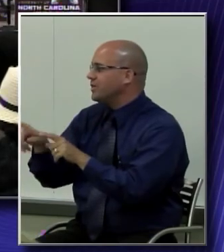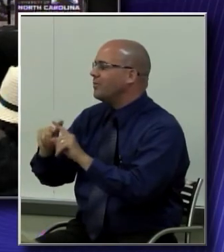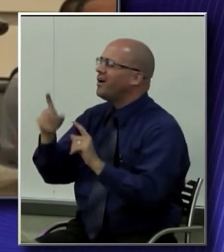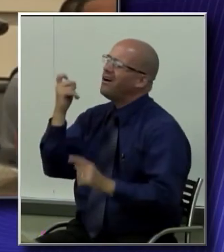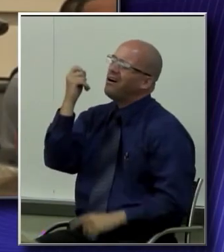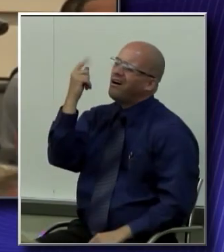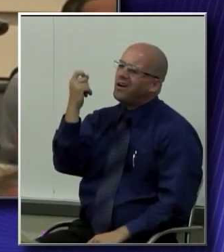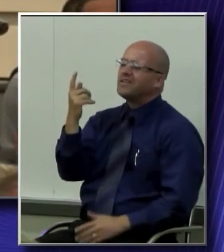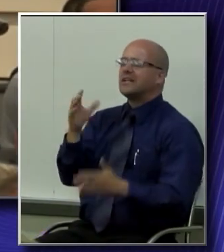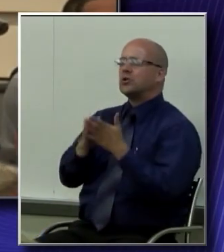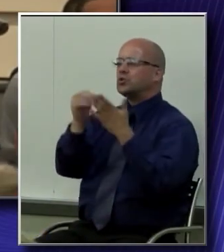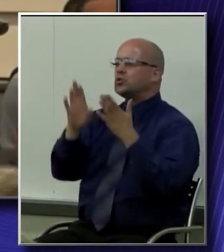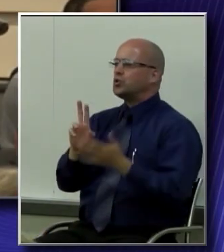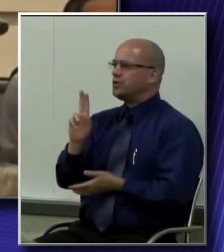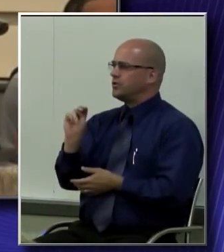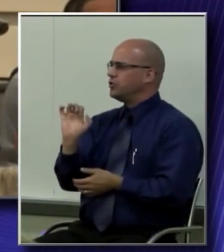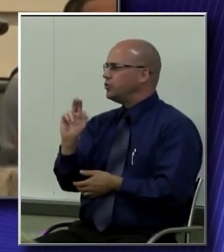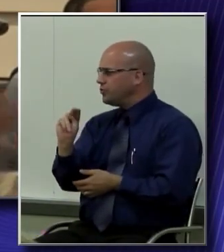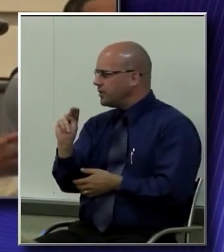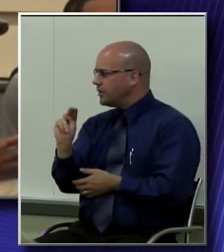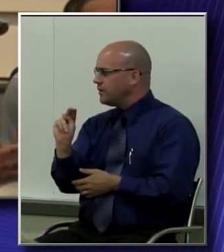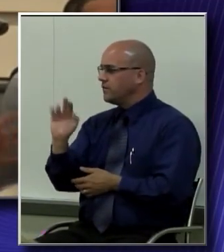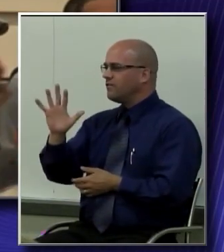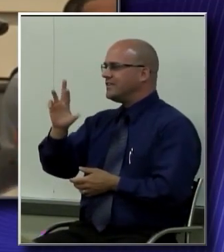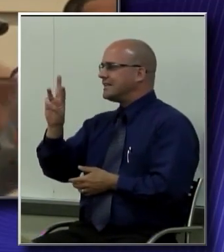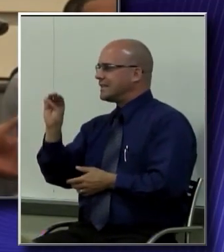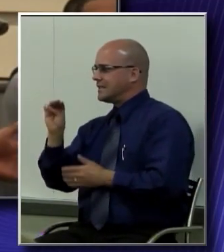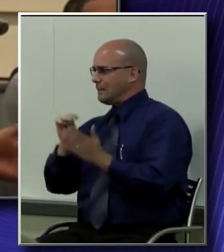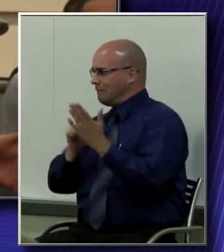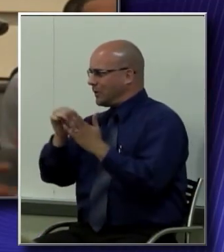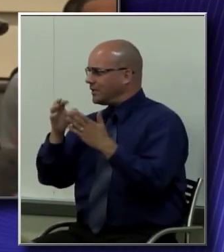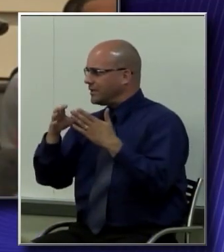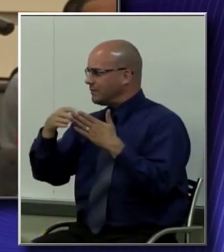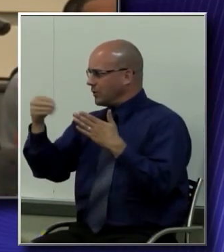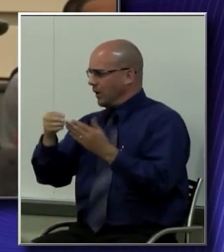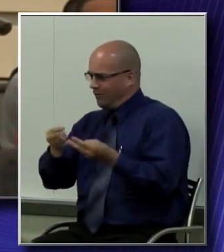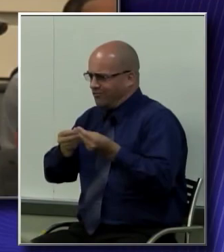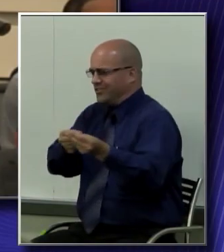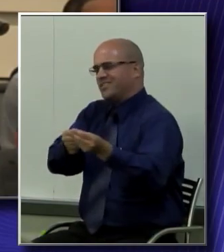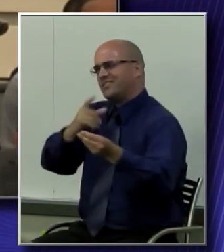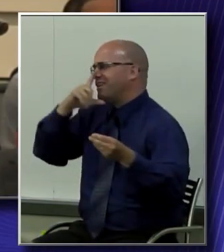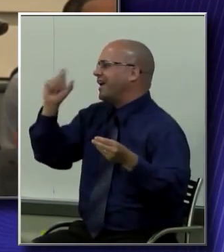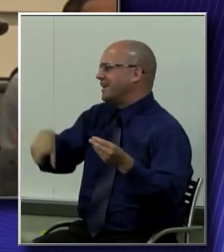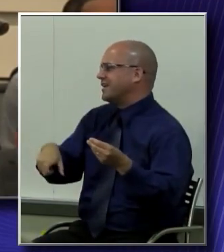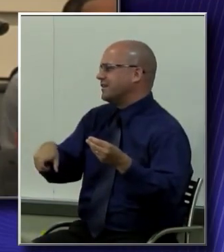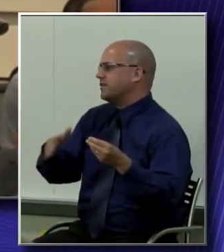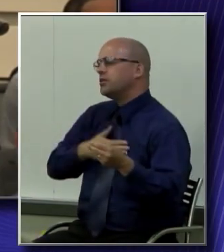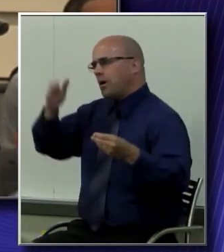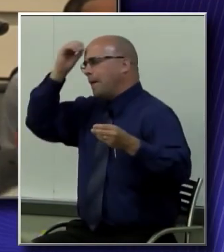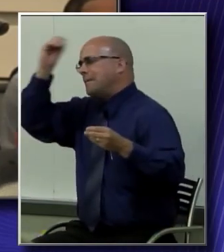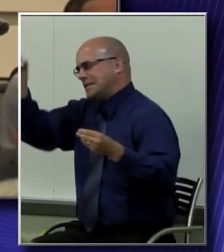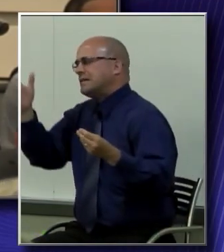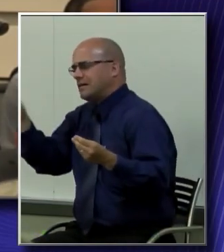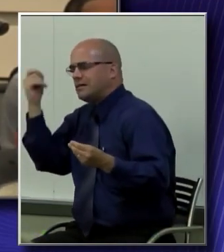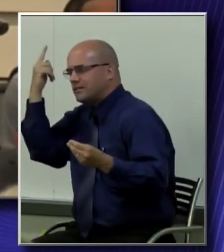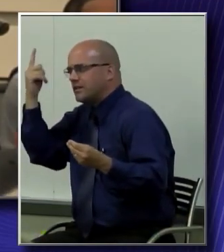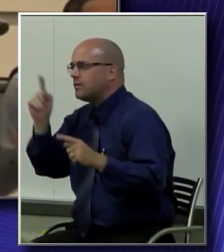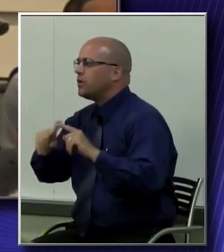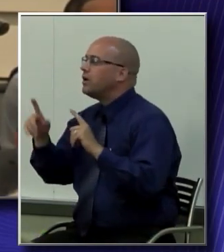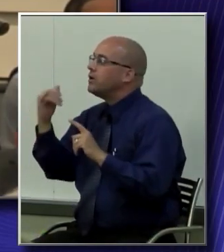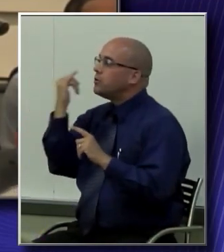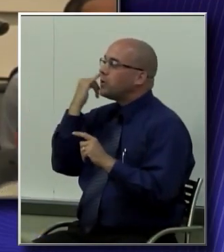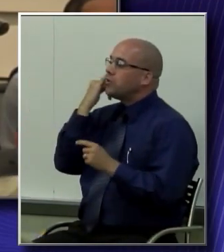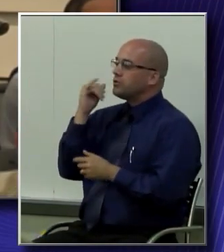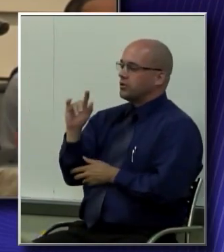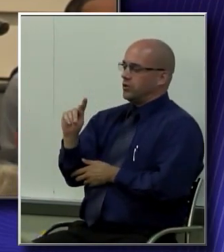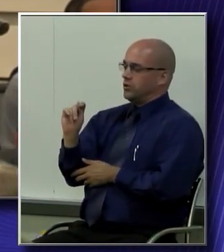to say. I feel, this is my opinion, I'm not a treasurer, I'm not a mathematician or anything like that, but I believe that the tuition